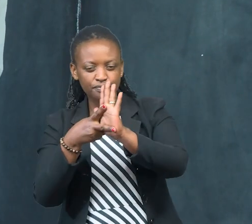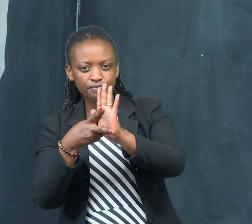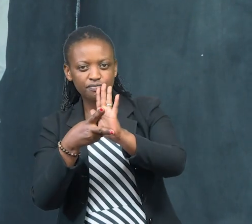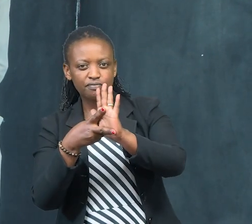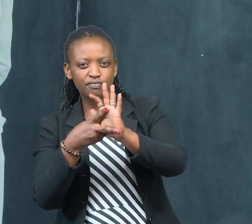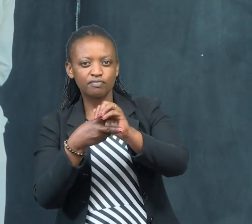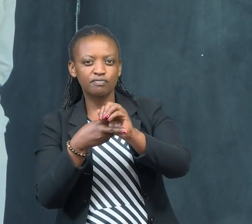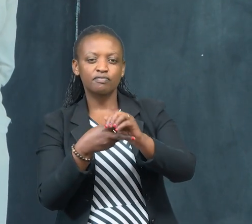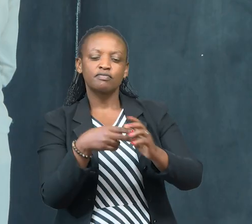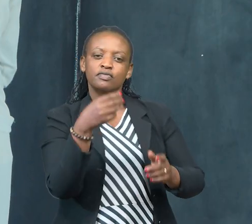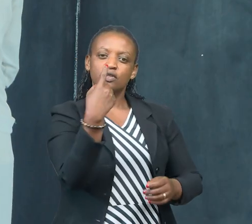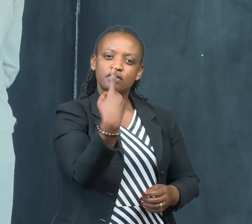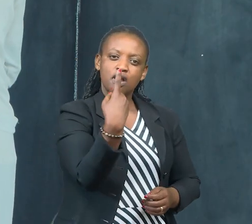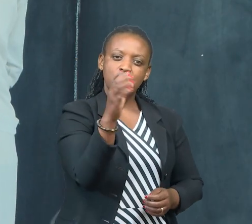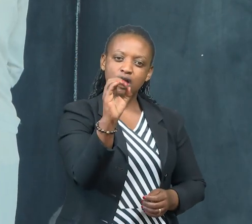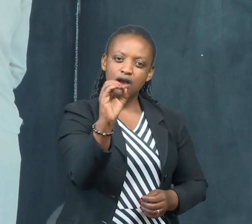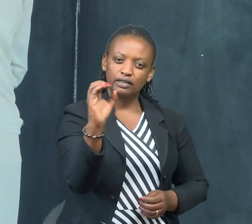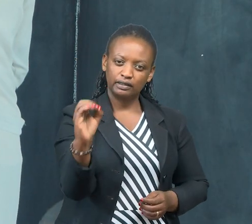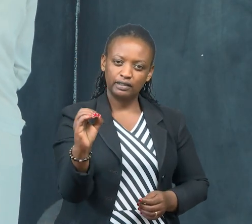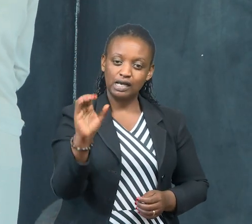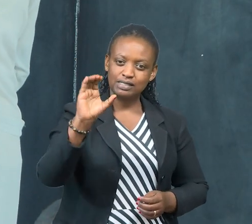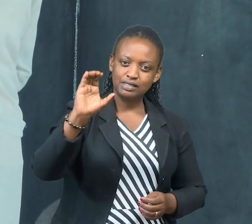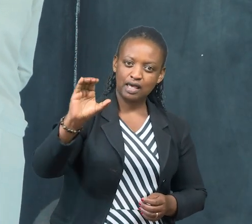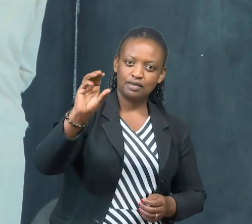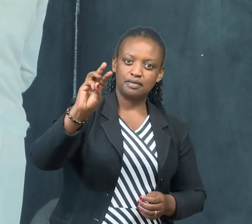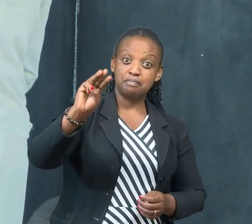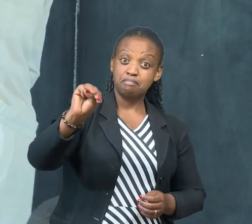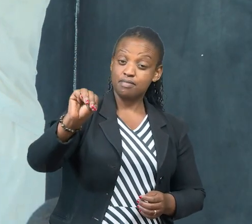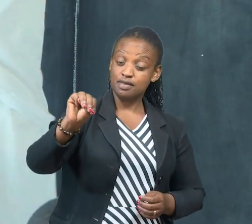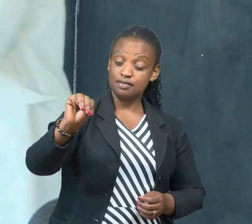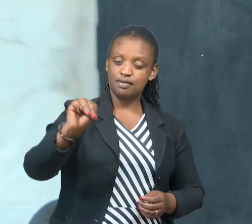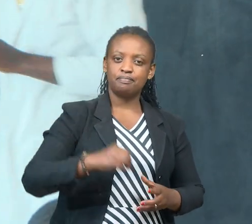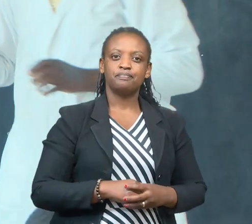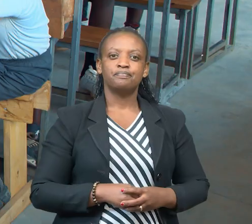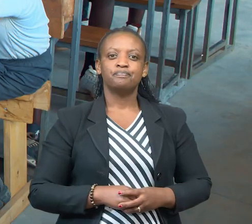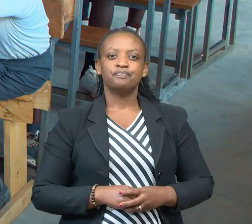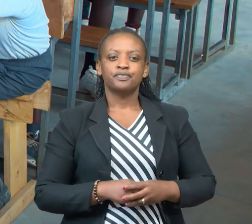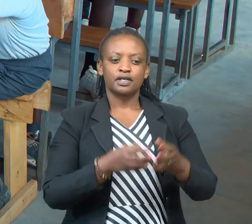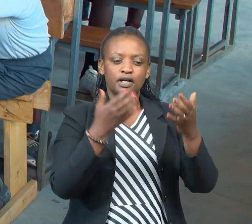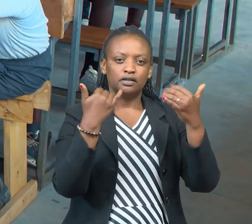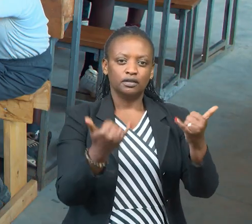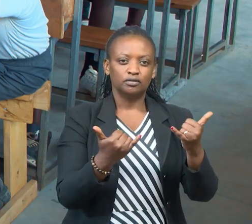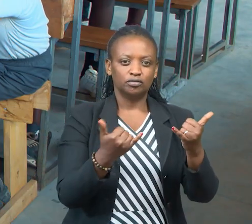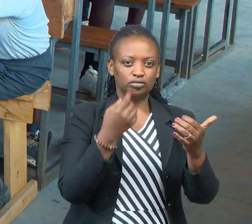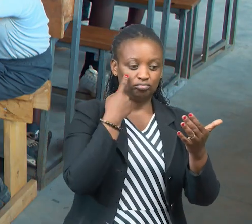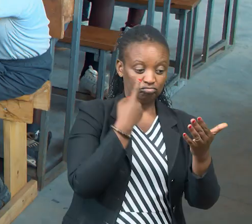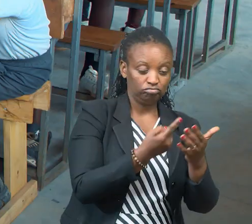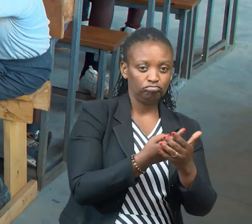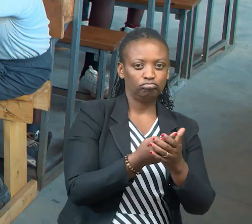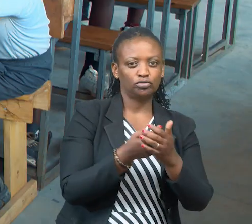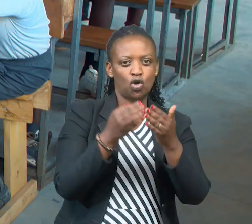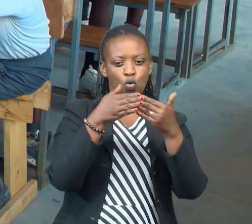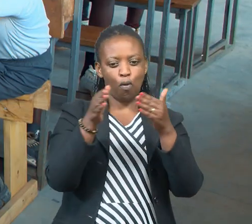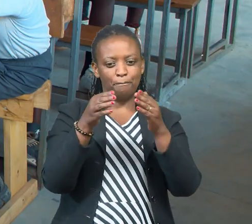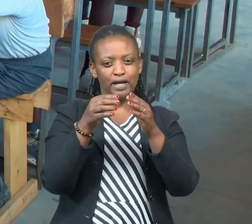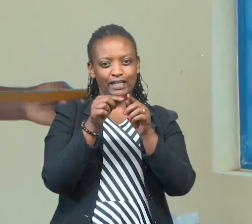to 100 centimeters. Let us call this an